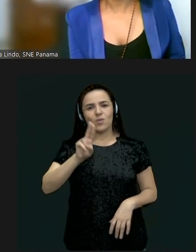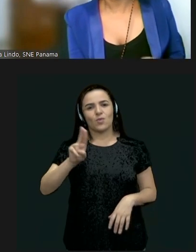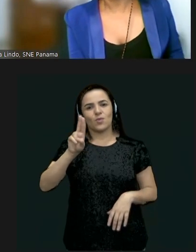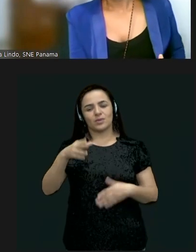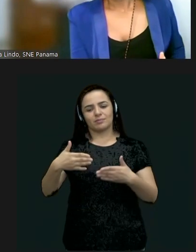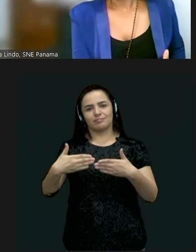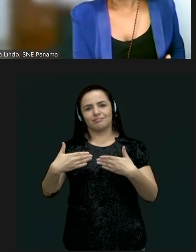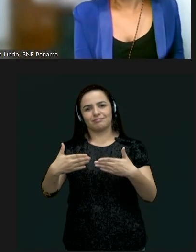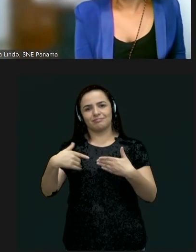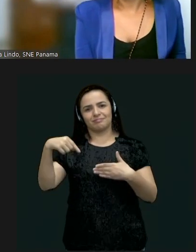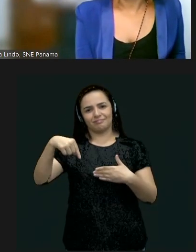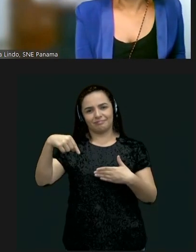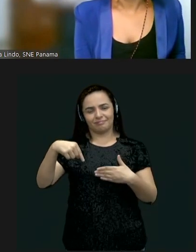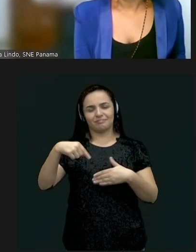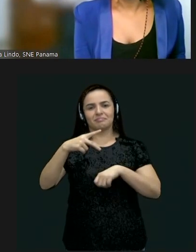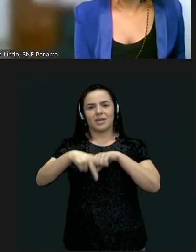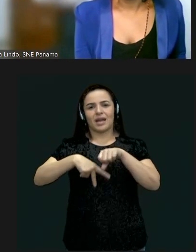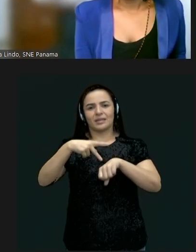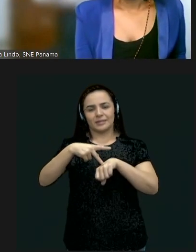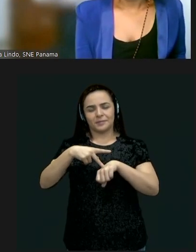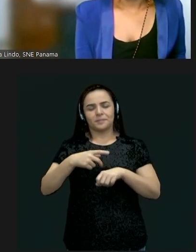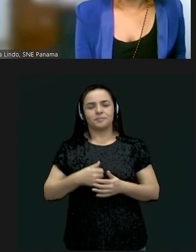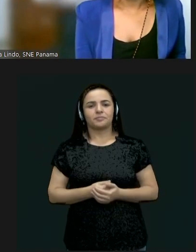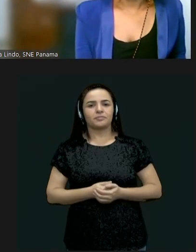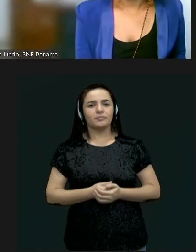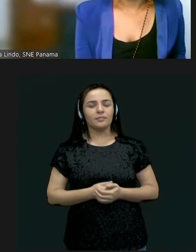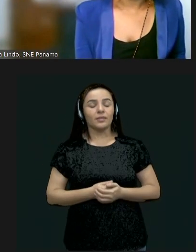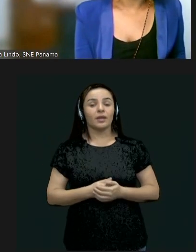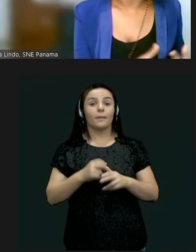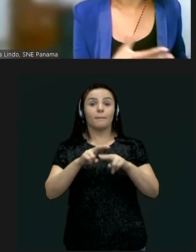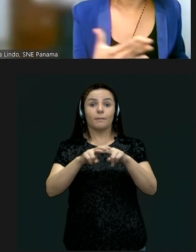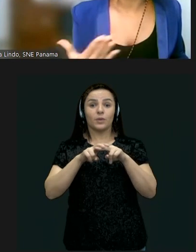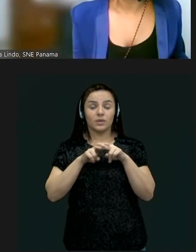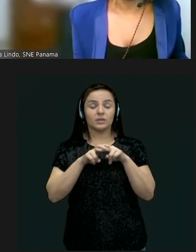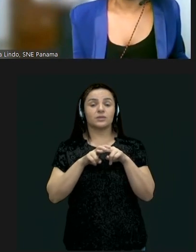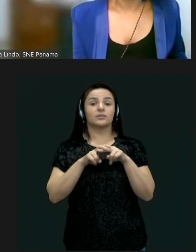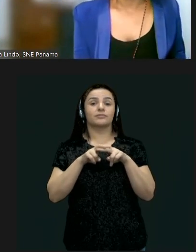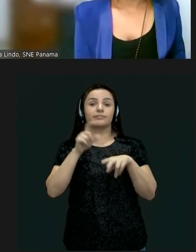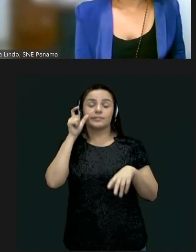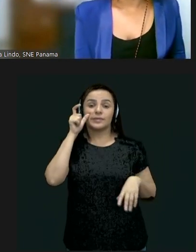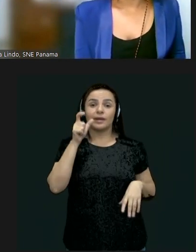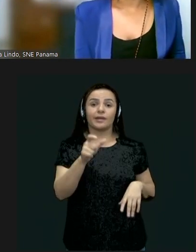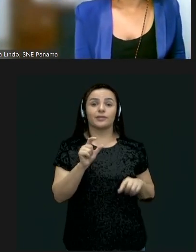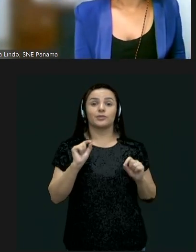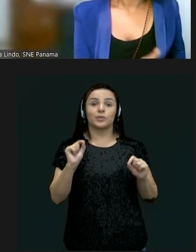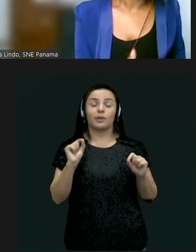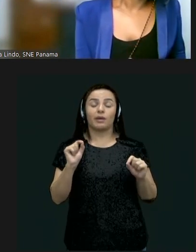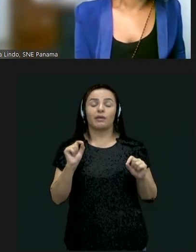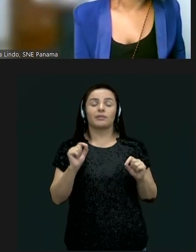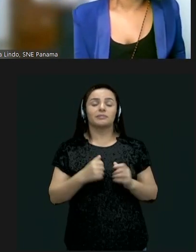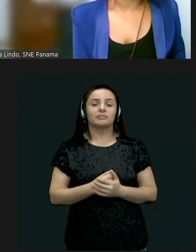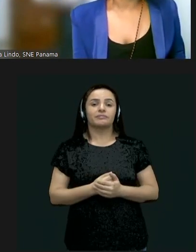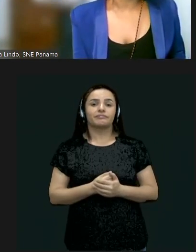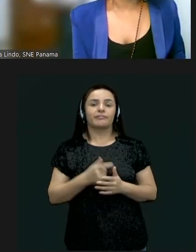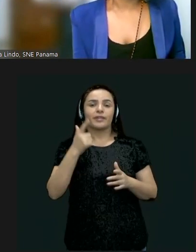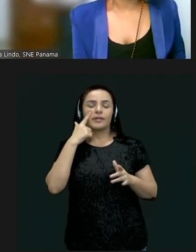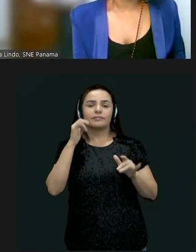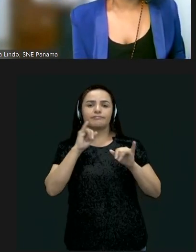hydrogen. And that's interesting for us in order to include in the